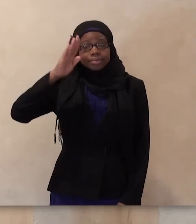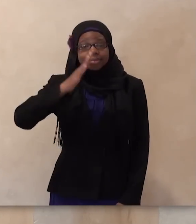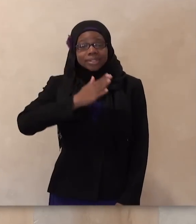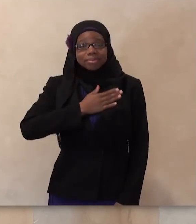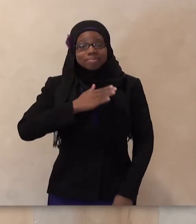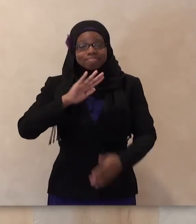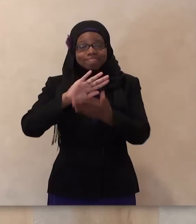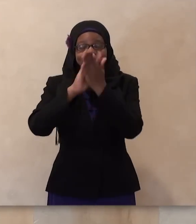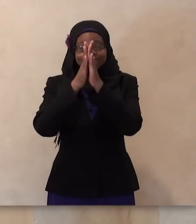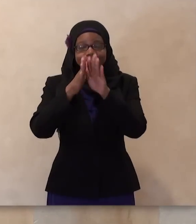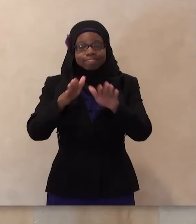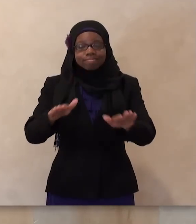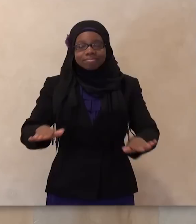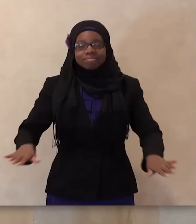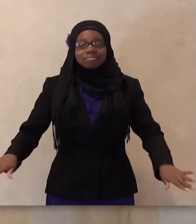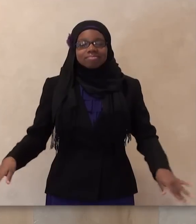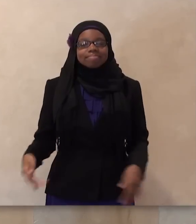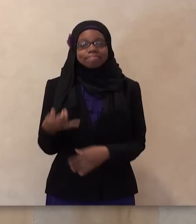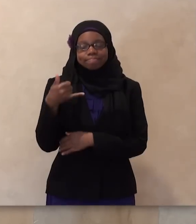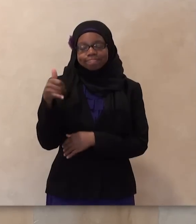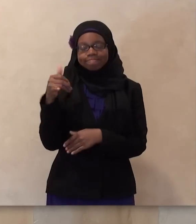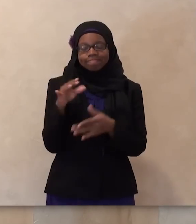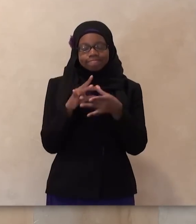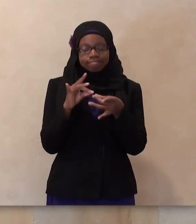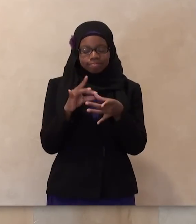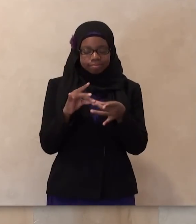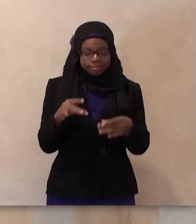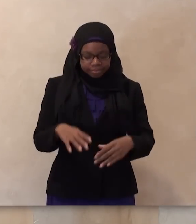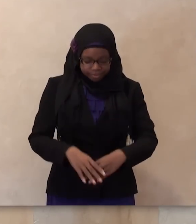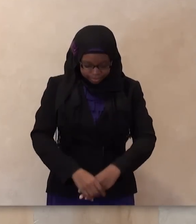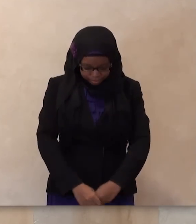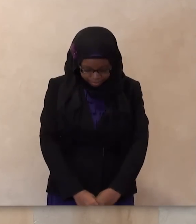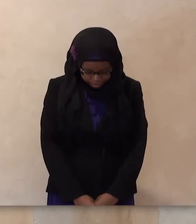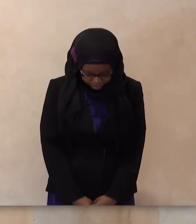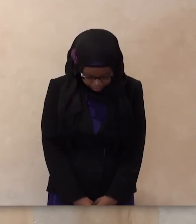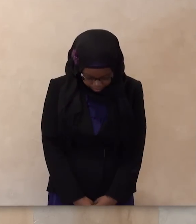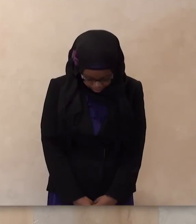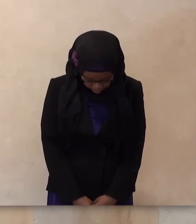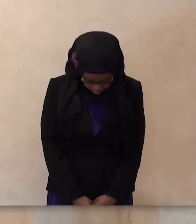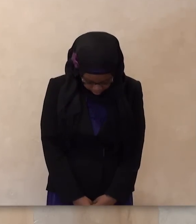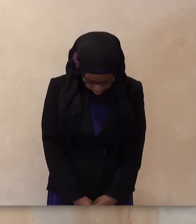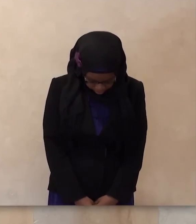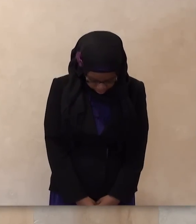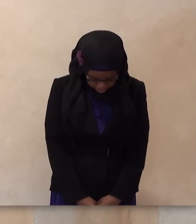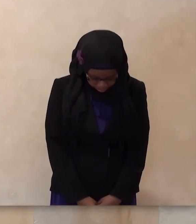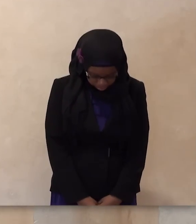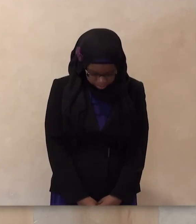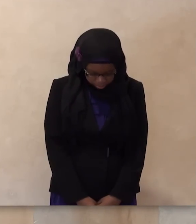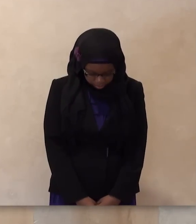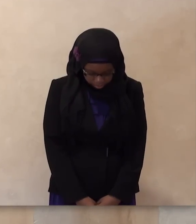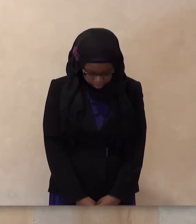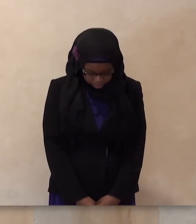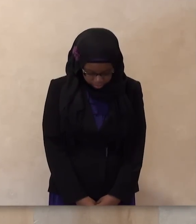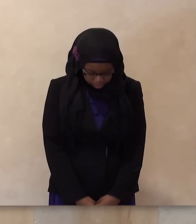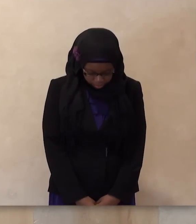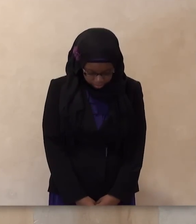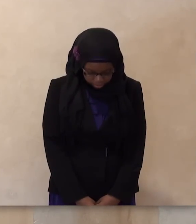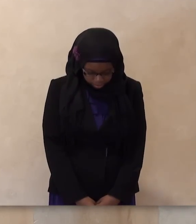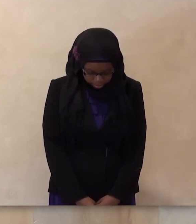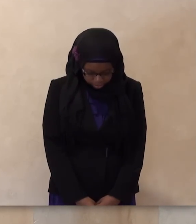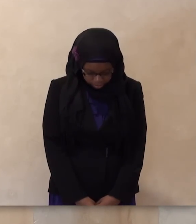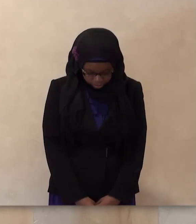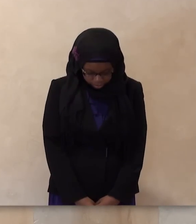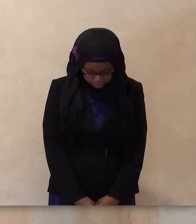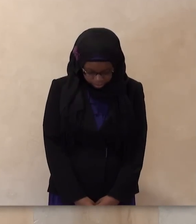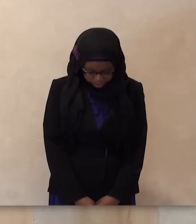Alhamdulillahi Rabbil Alameen. Wa salatu wa salamu ala Sayyidil Anbiya'i wal Mursaleen. Wa ala